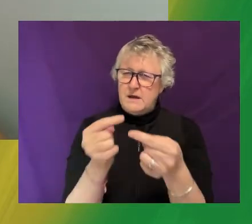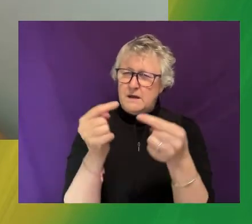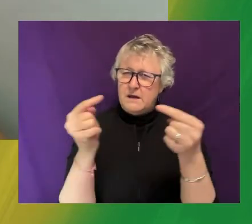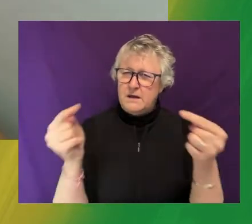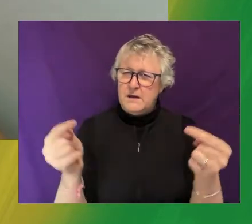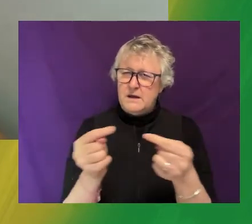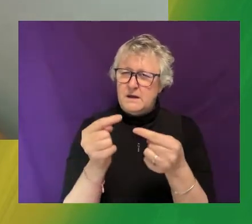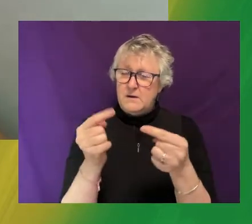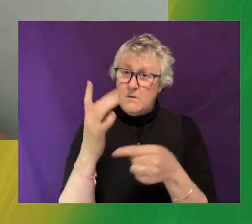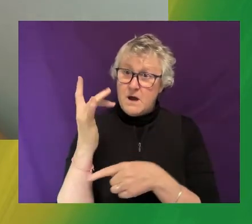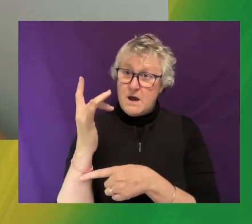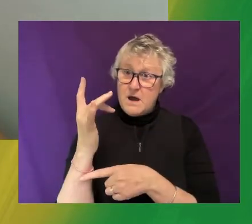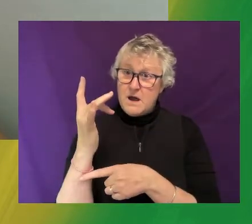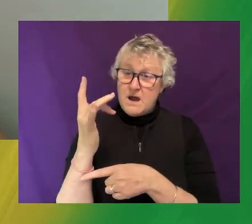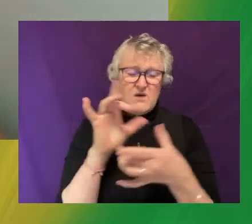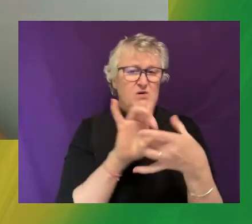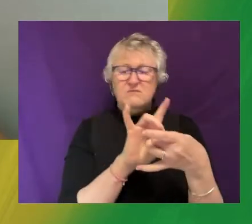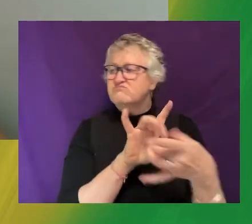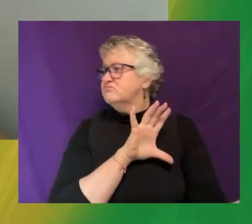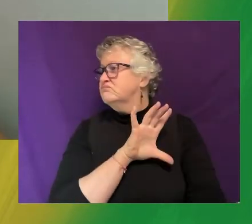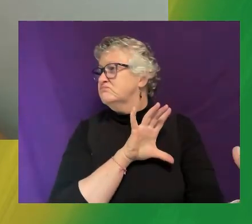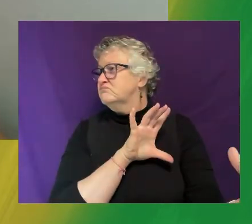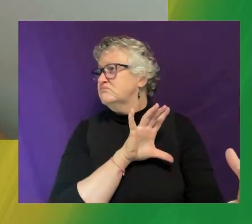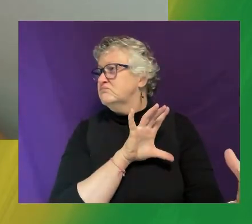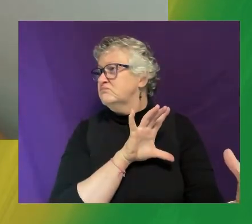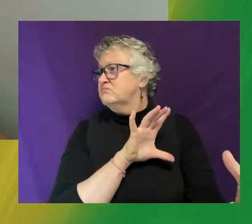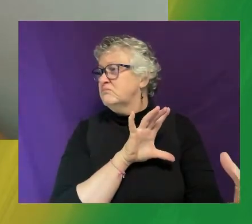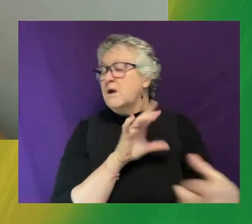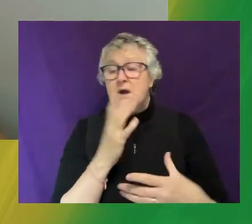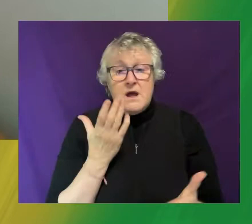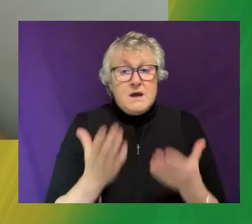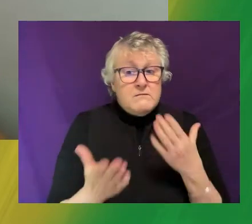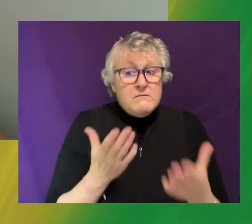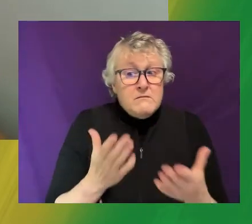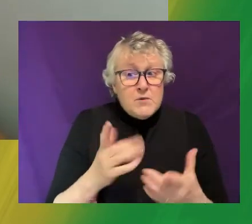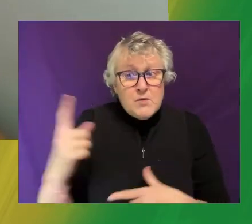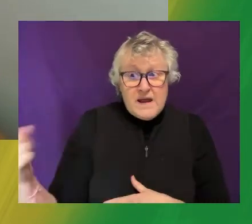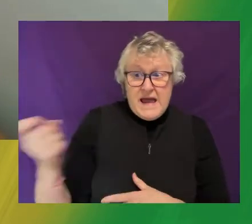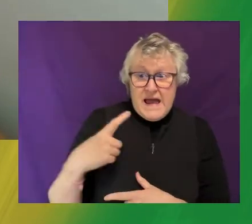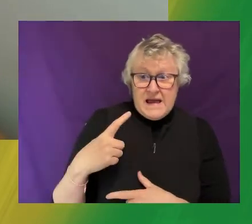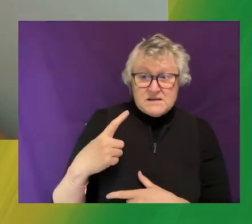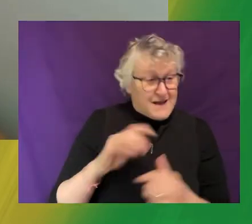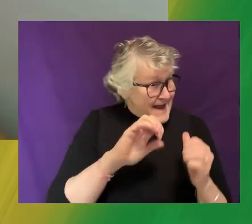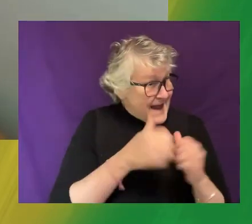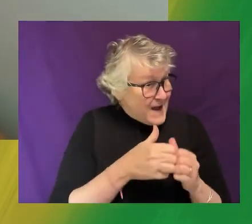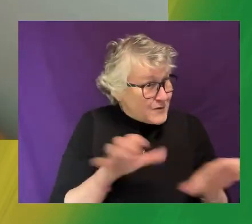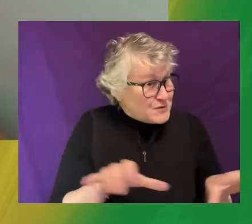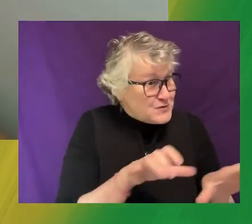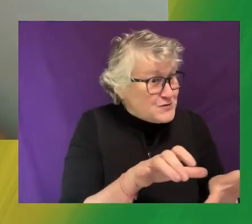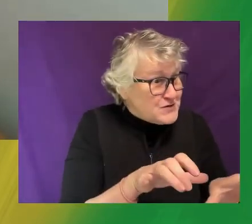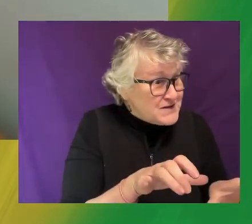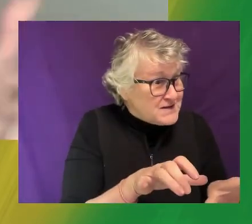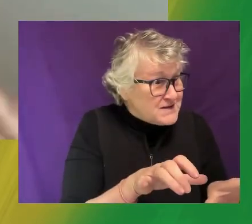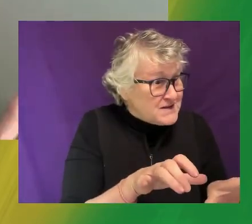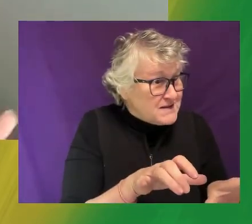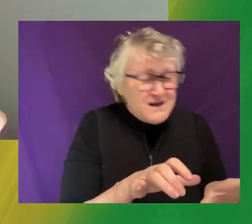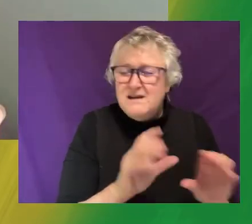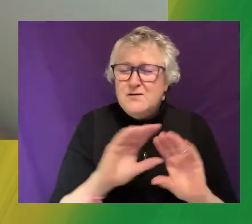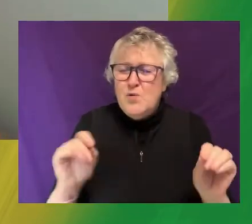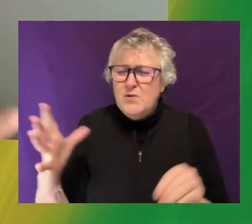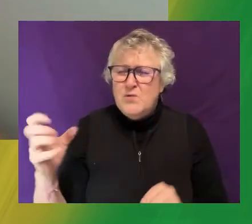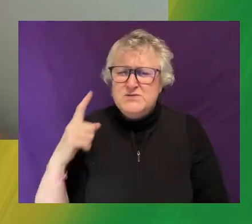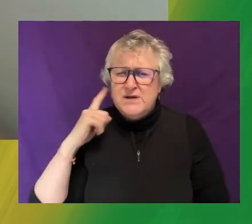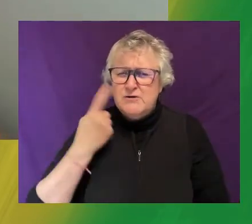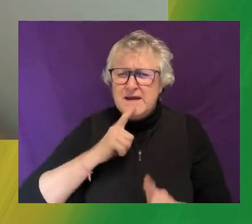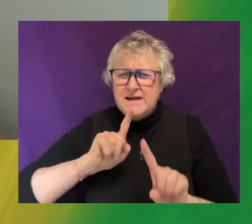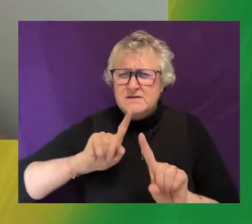true feelings. We perfected the art of grinning and bearing, and when asked how it goes, nobody wants to hear. It blows. So